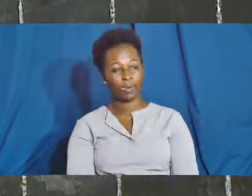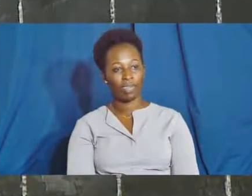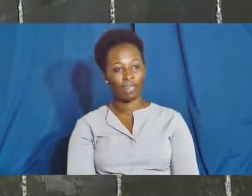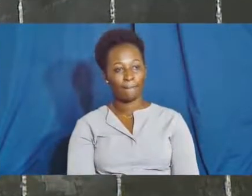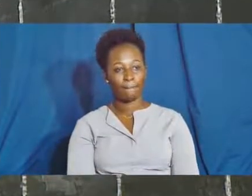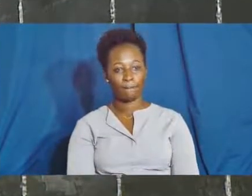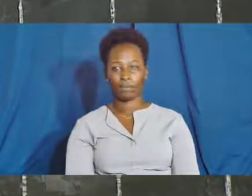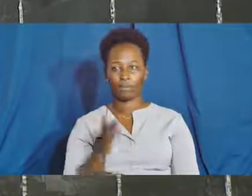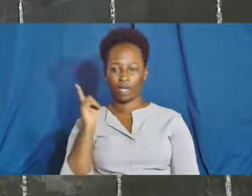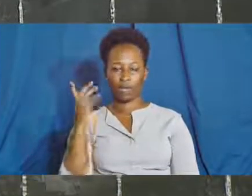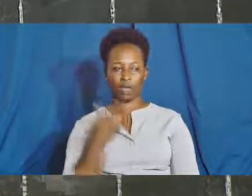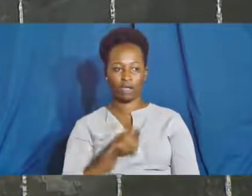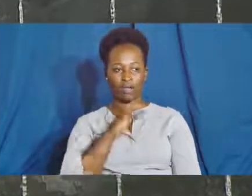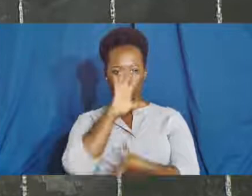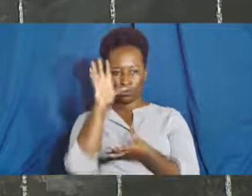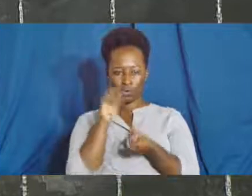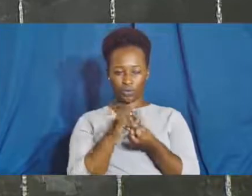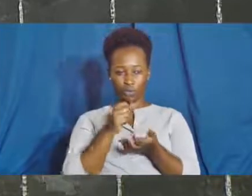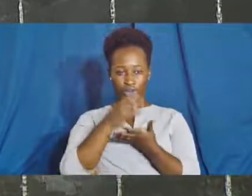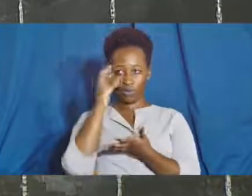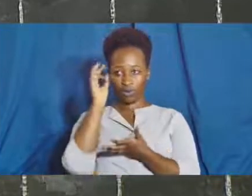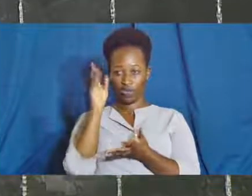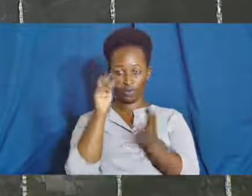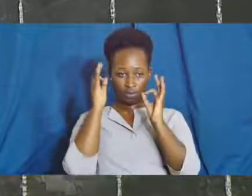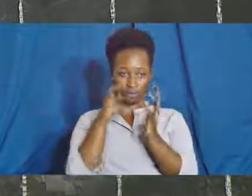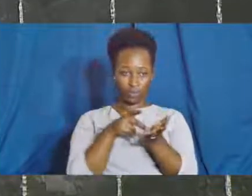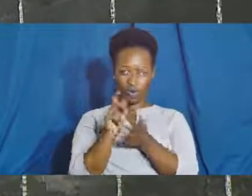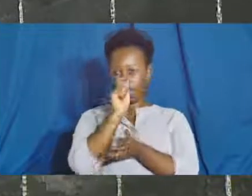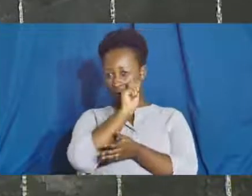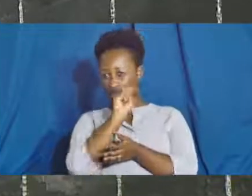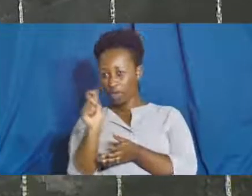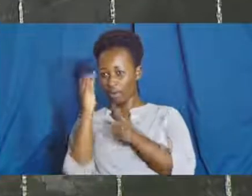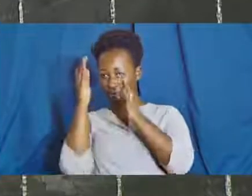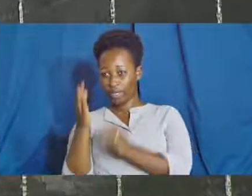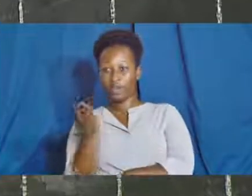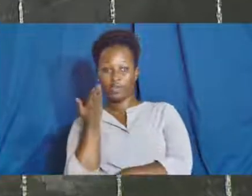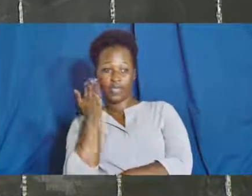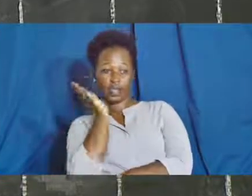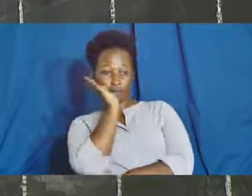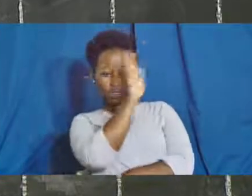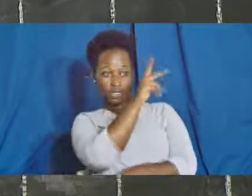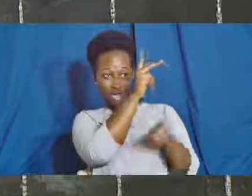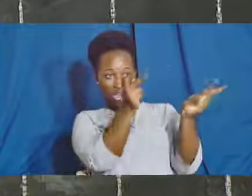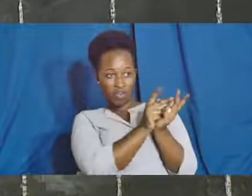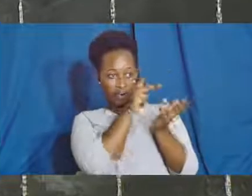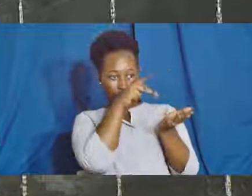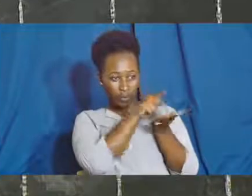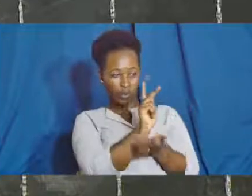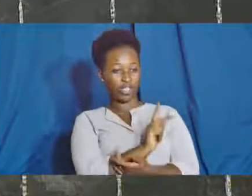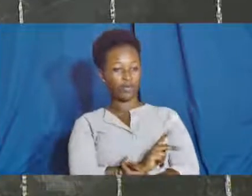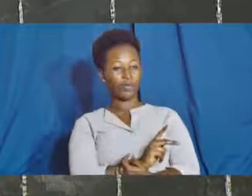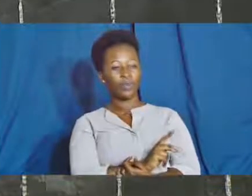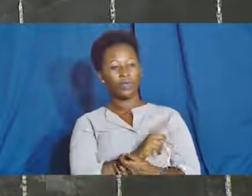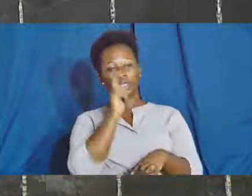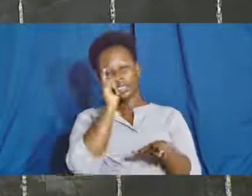So here we have the total value of purchases minus goods that the business has returned back to the suppliers.